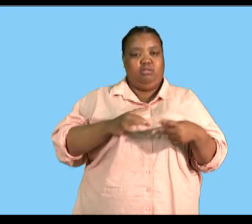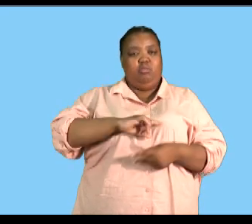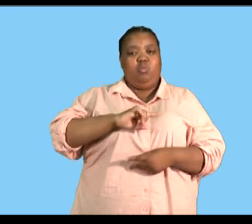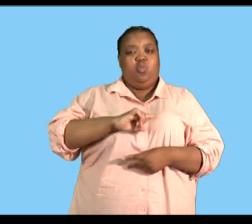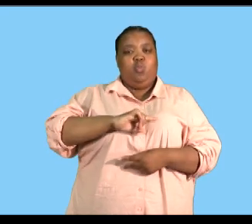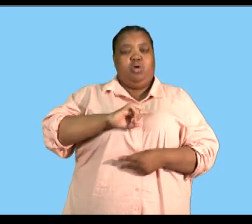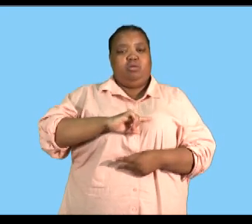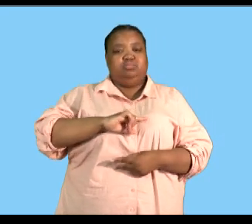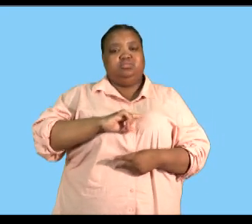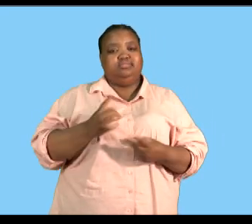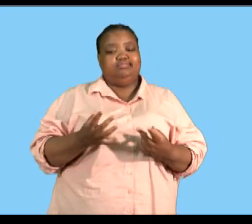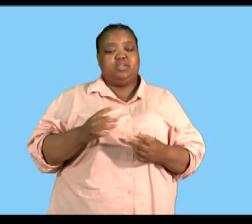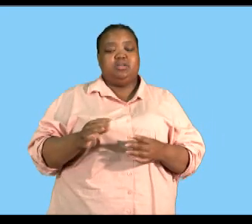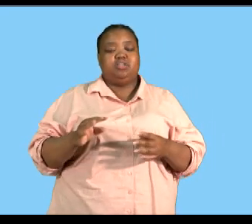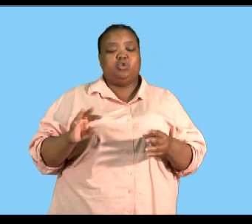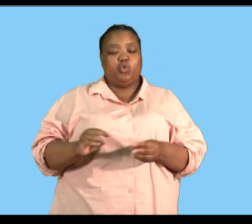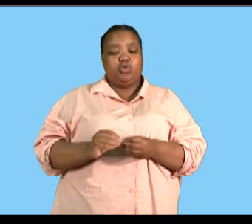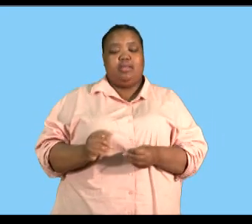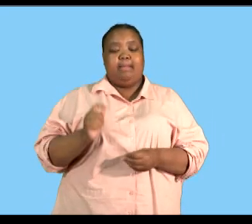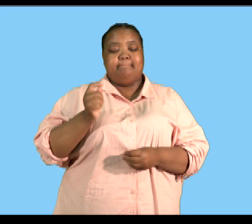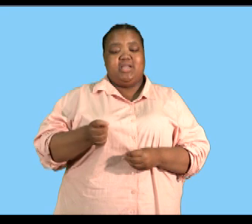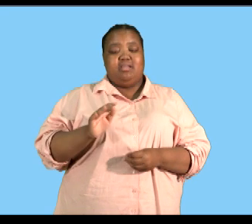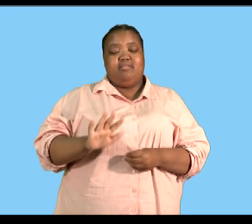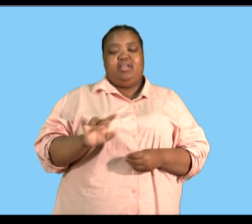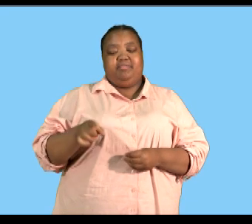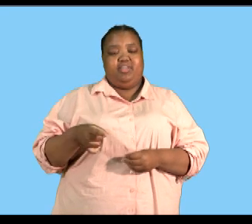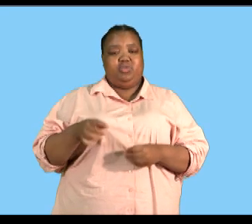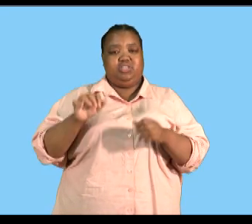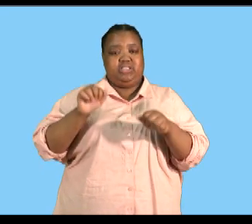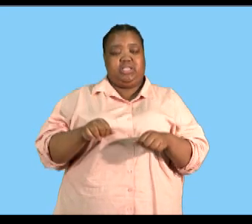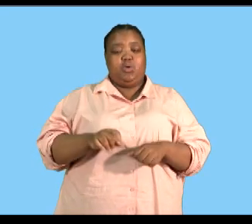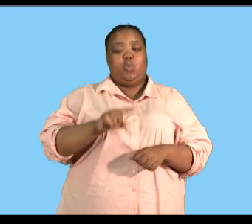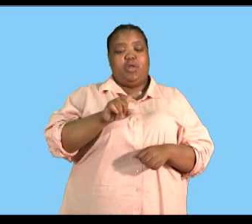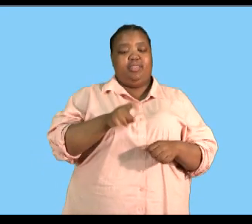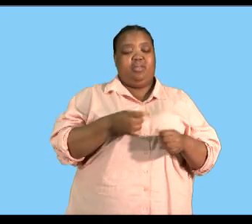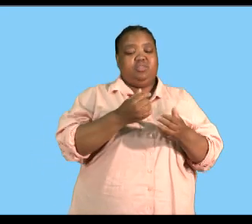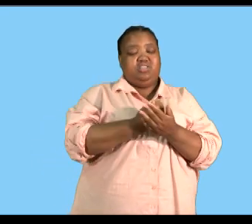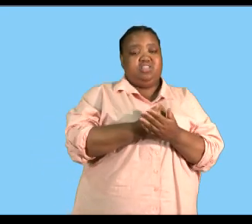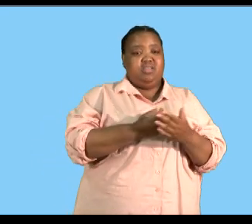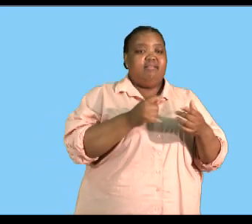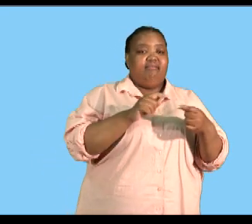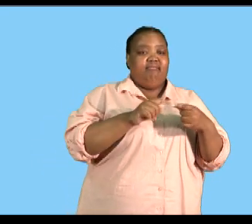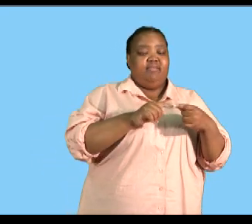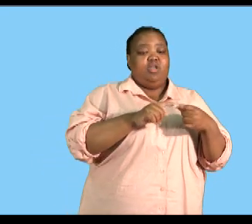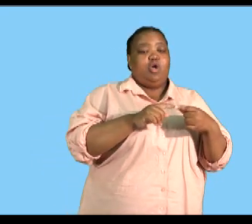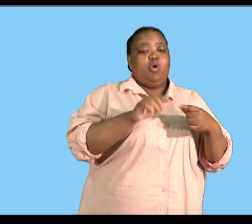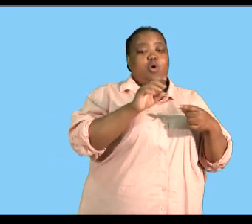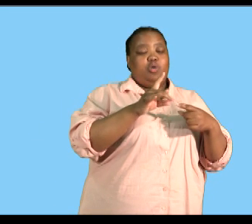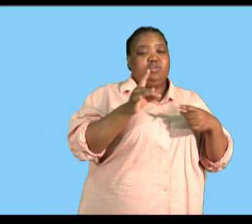because now they'll be paying 5,000 and they'll be saving 1,000 from option